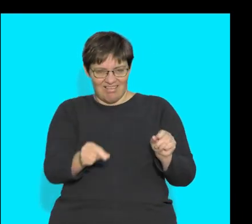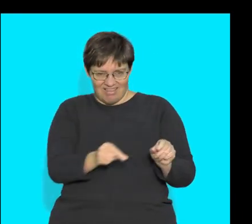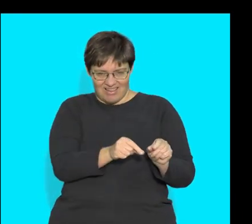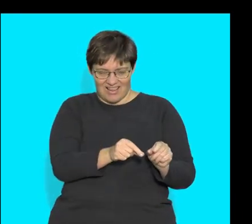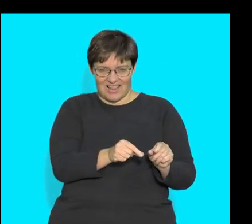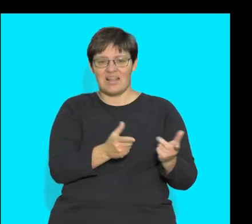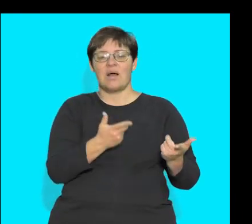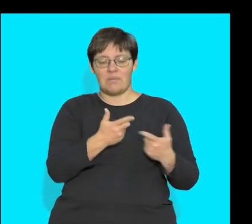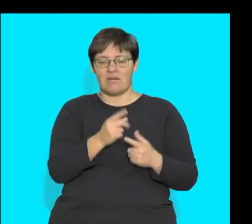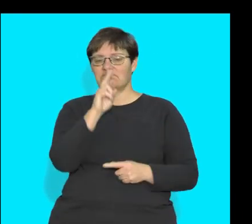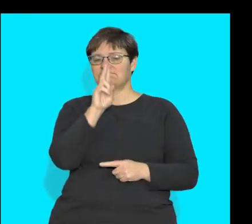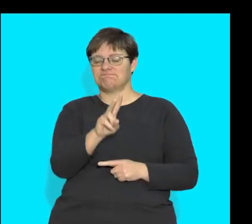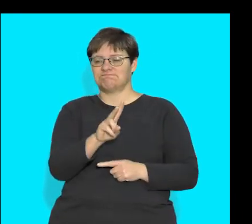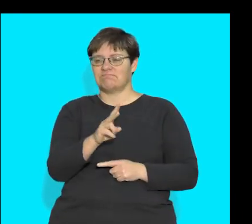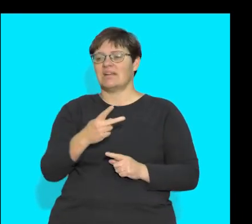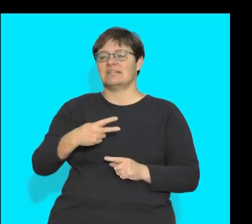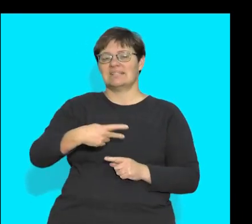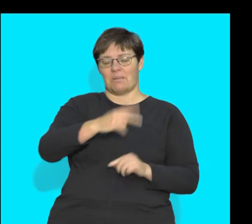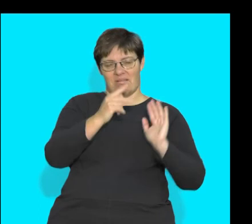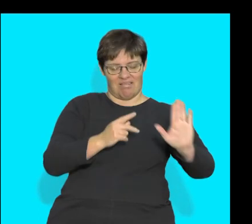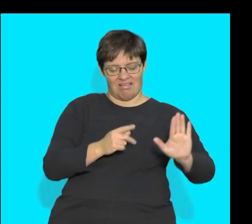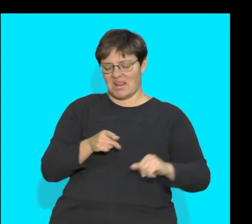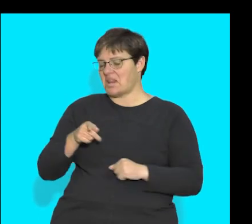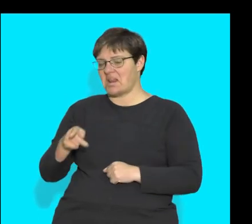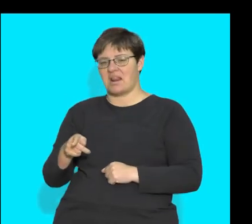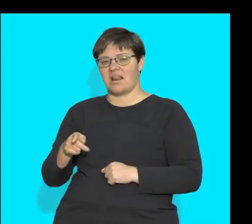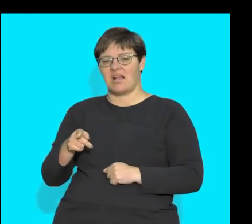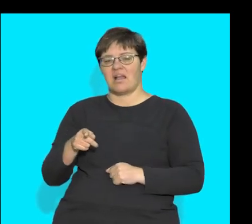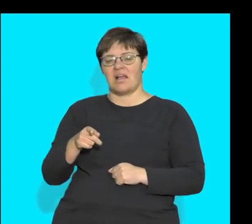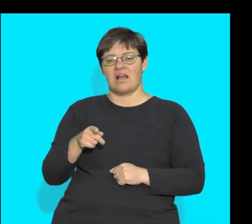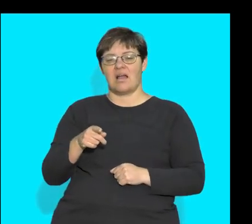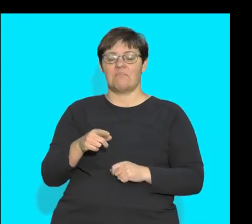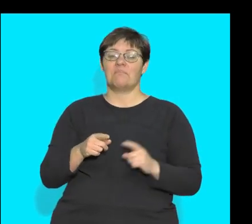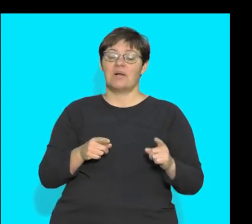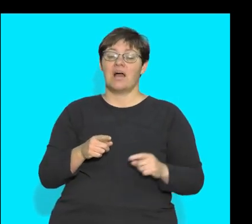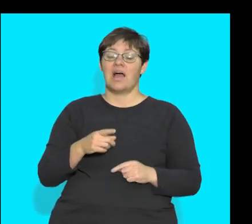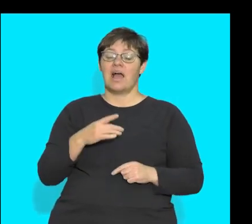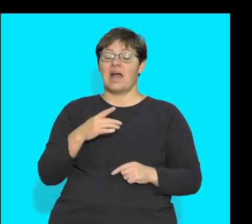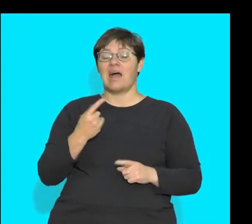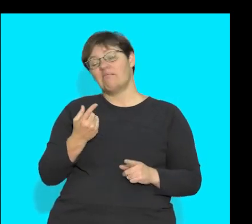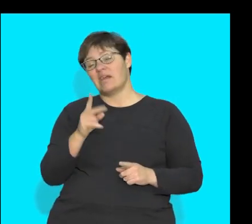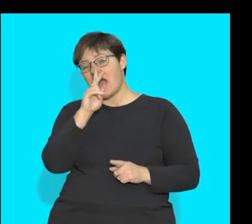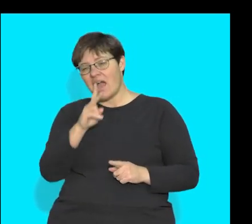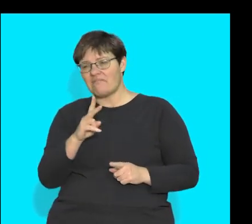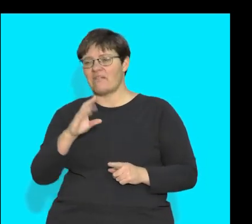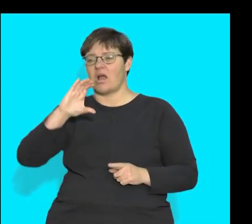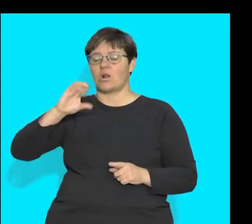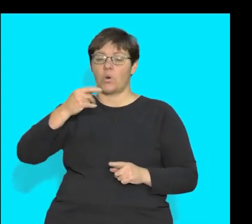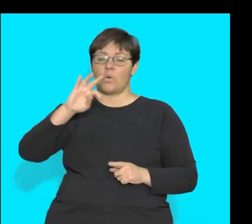quite regular, but I have a look. I've got double membranes over here. I can also see that I've probably